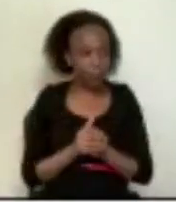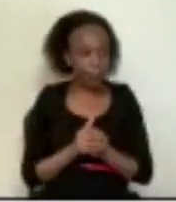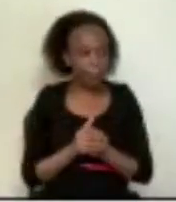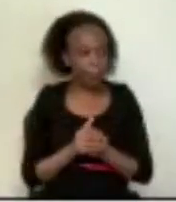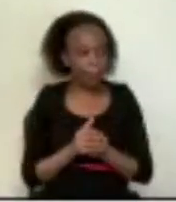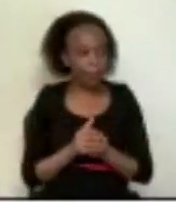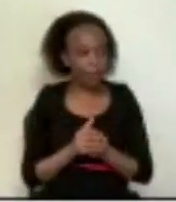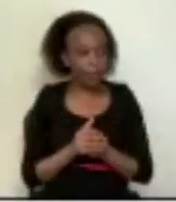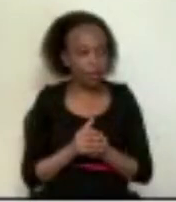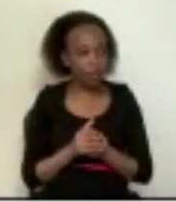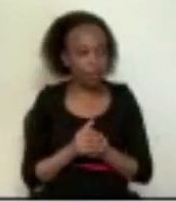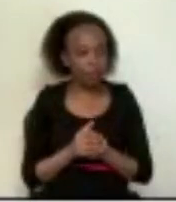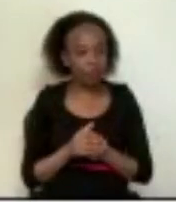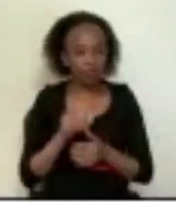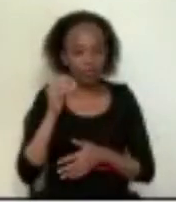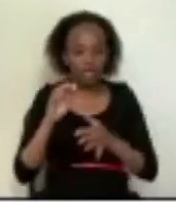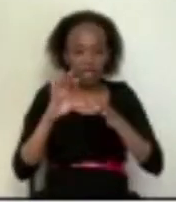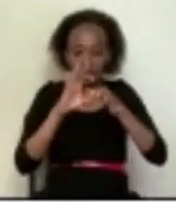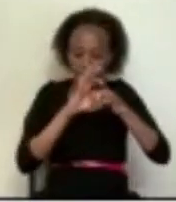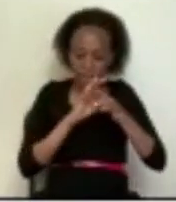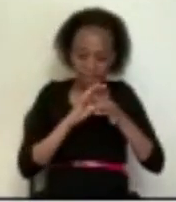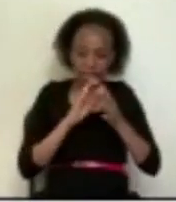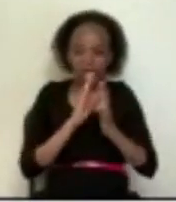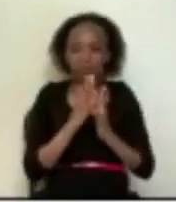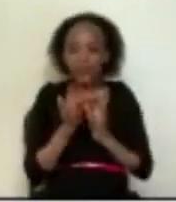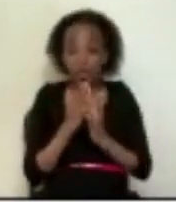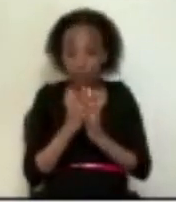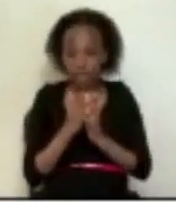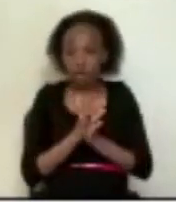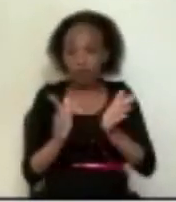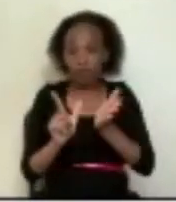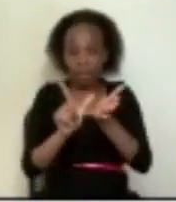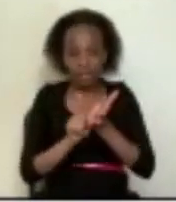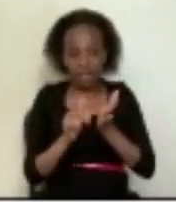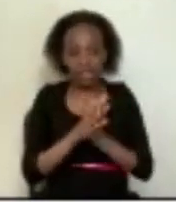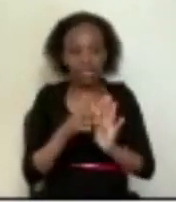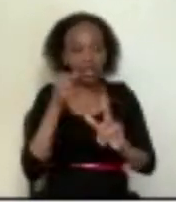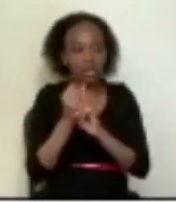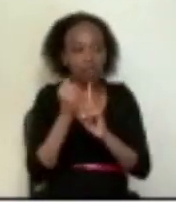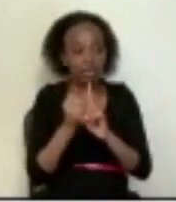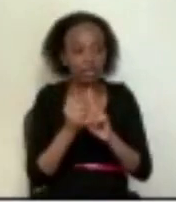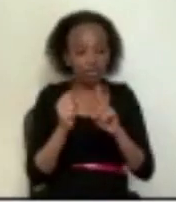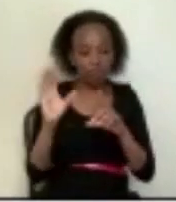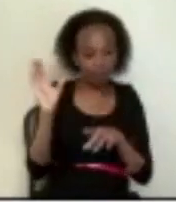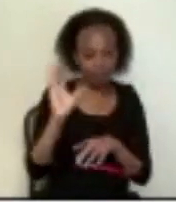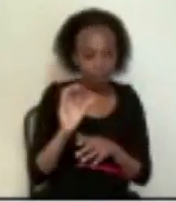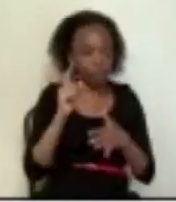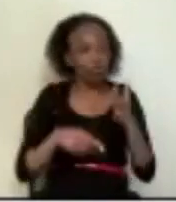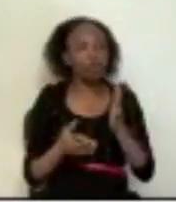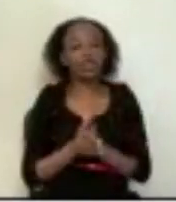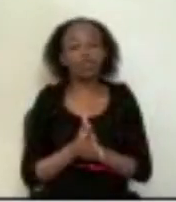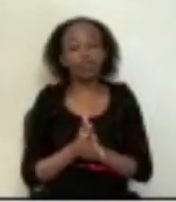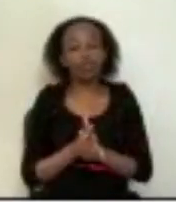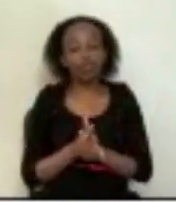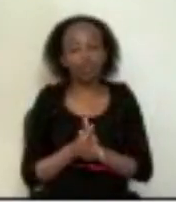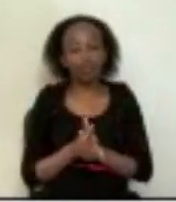So what is the link between public debt and the impact on its citizens, right?